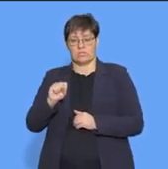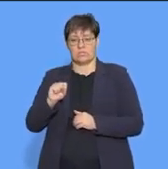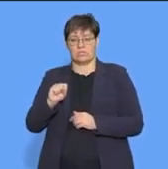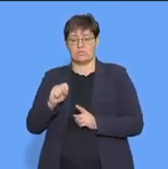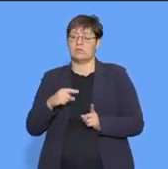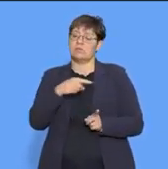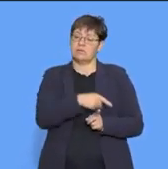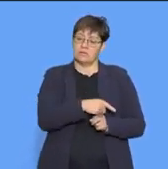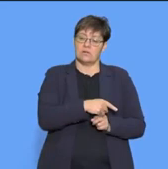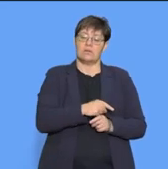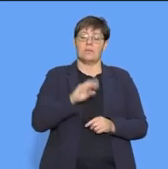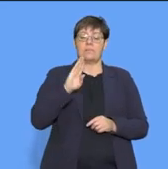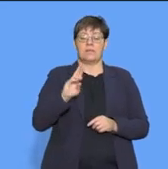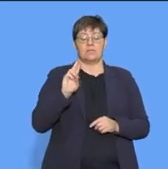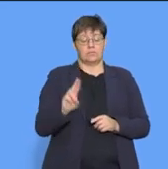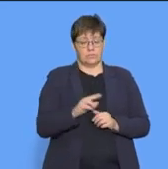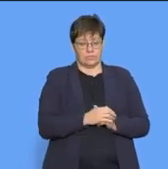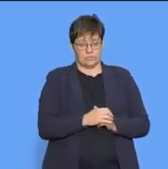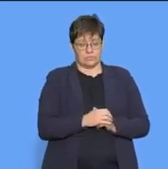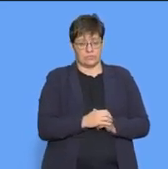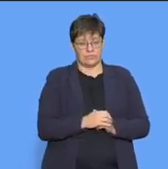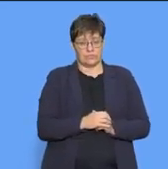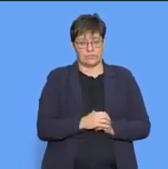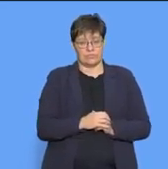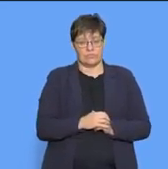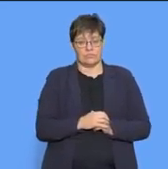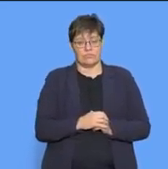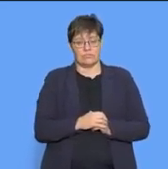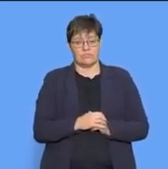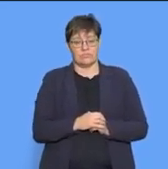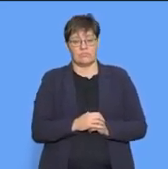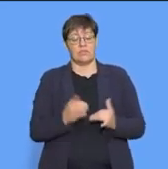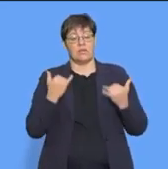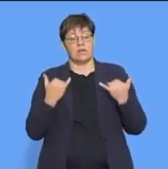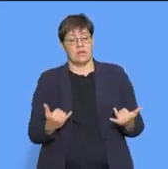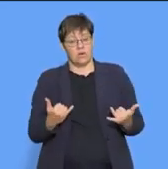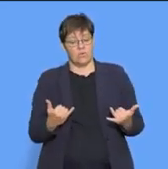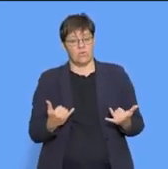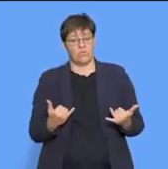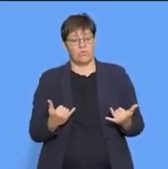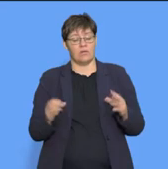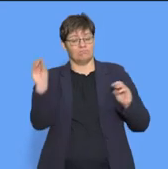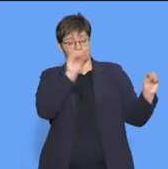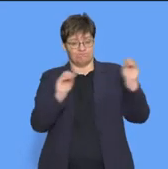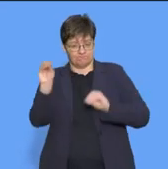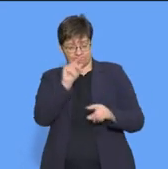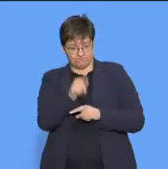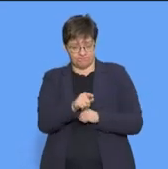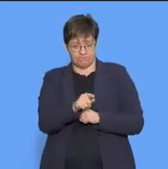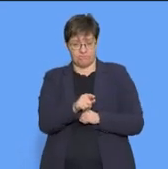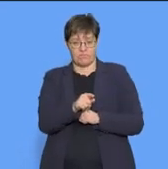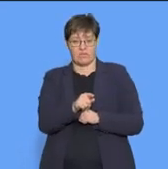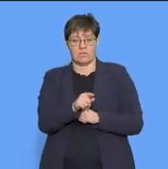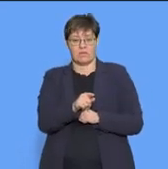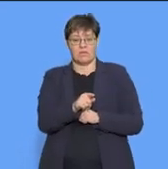angle across it. So we want to find cos of B. Remember, that's the one that we want to find. Okay, so now we're just going to rearrange